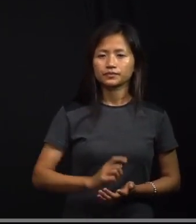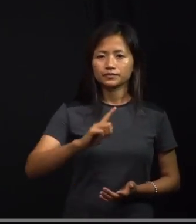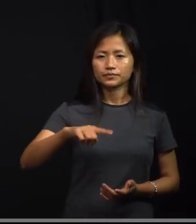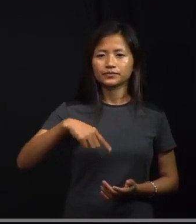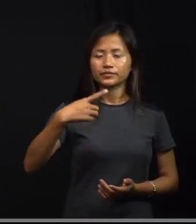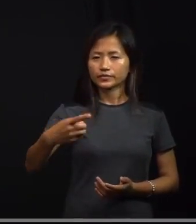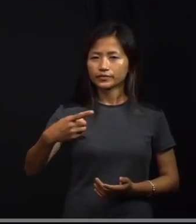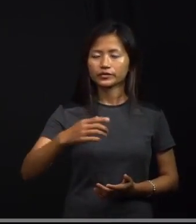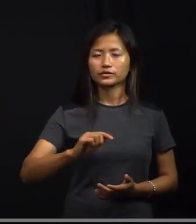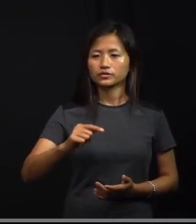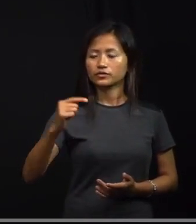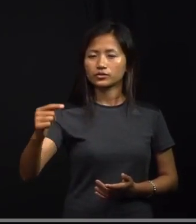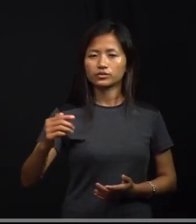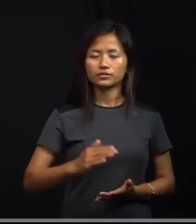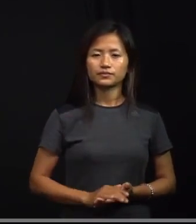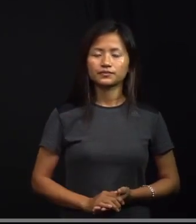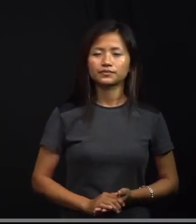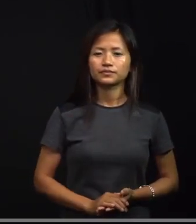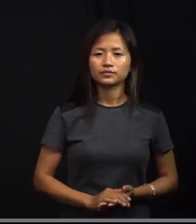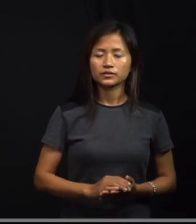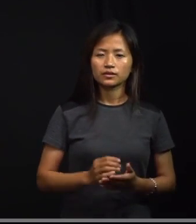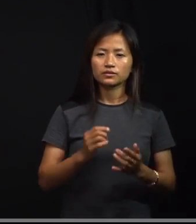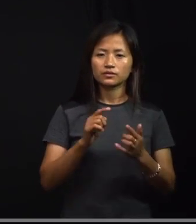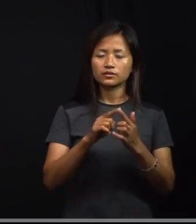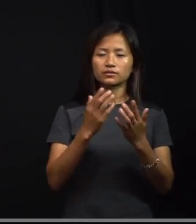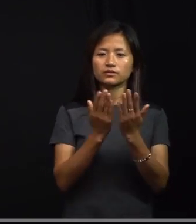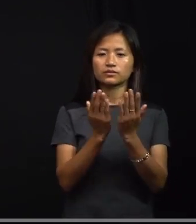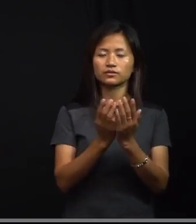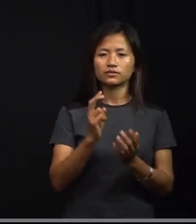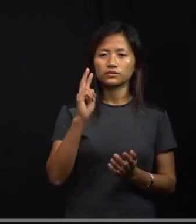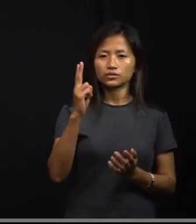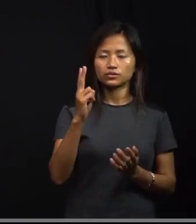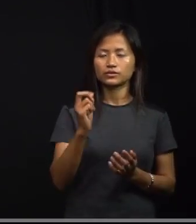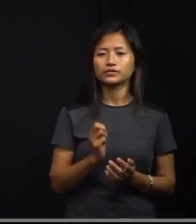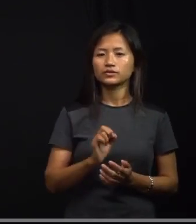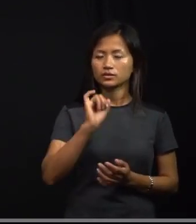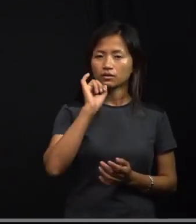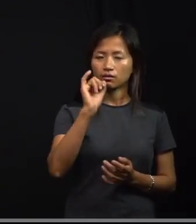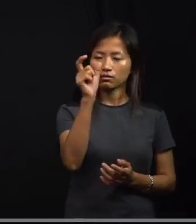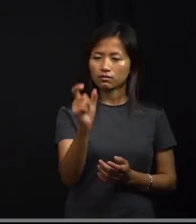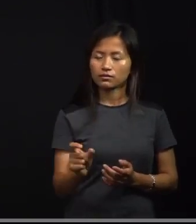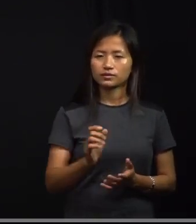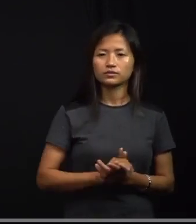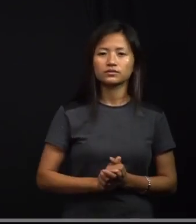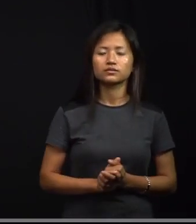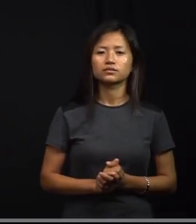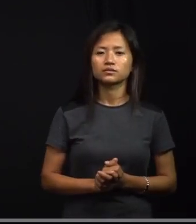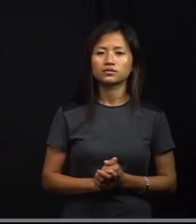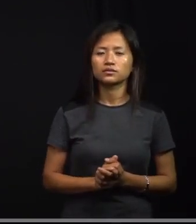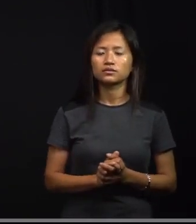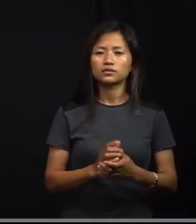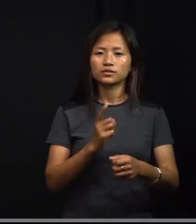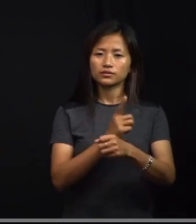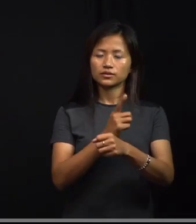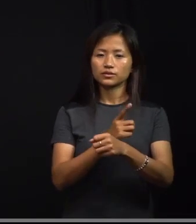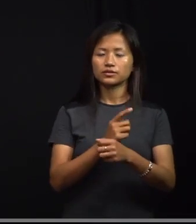feature, then it says that education consists of two individuals. So who are the two individuals? The